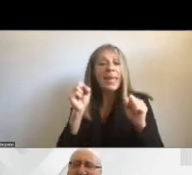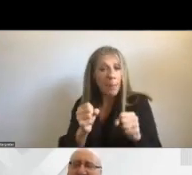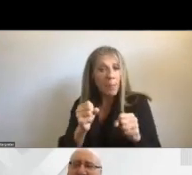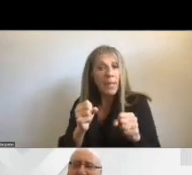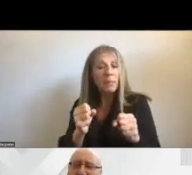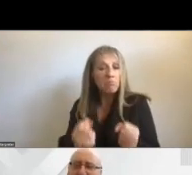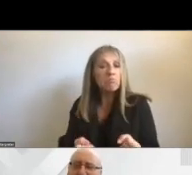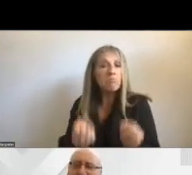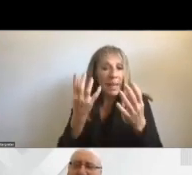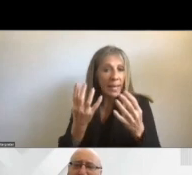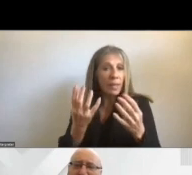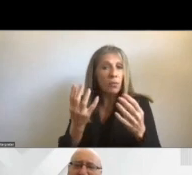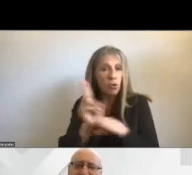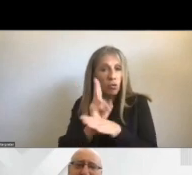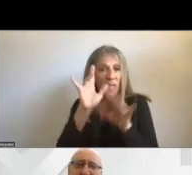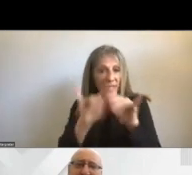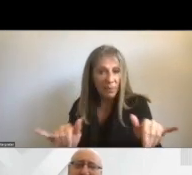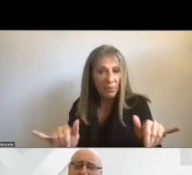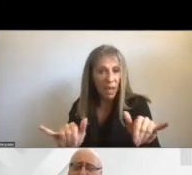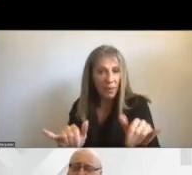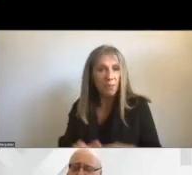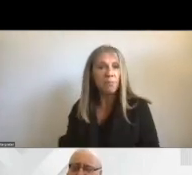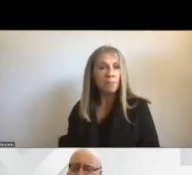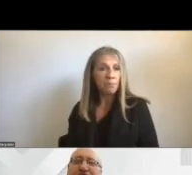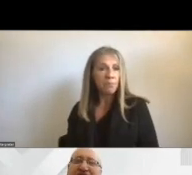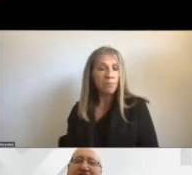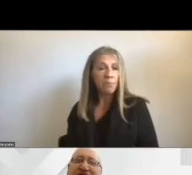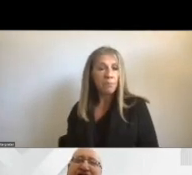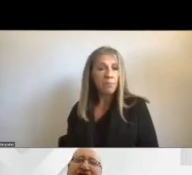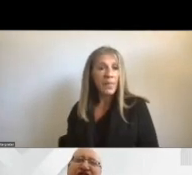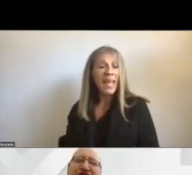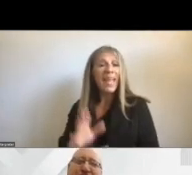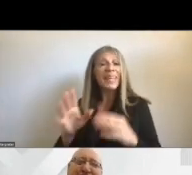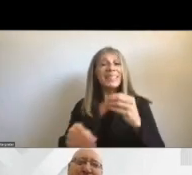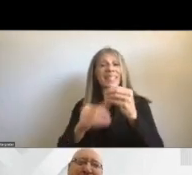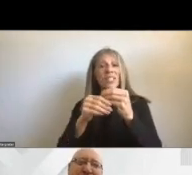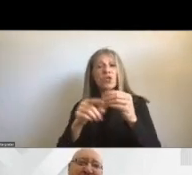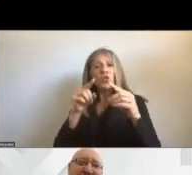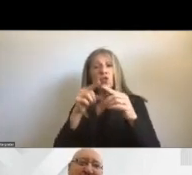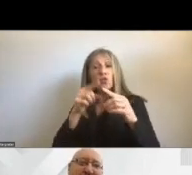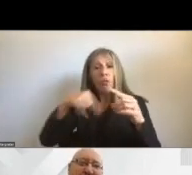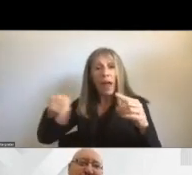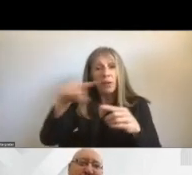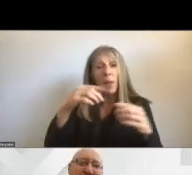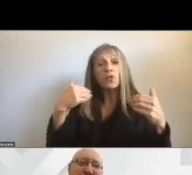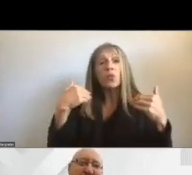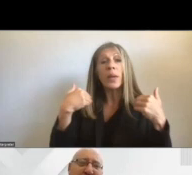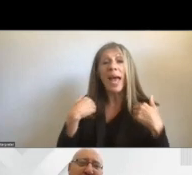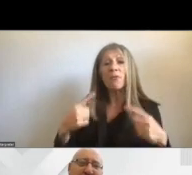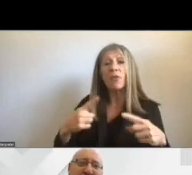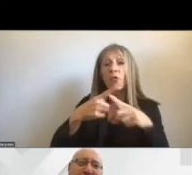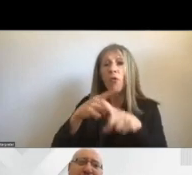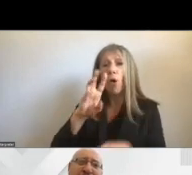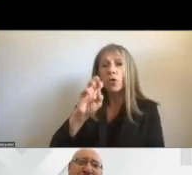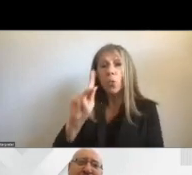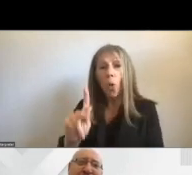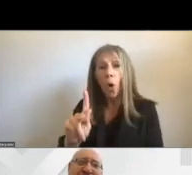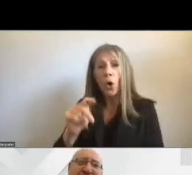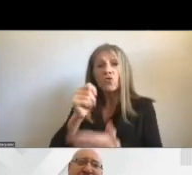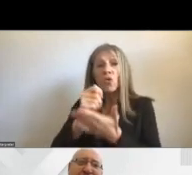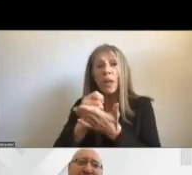circulation path where the pedestrian circulation path meets the driveway. This requirement was